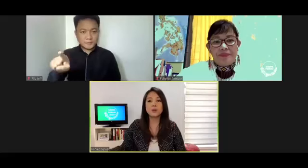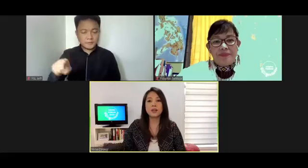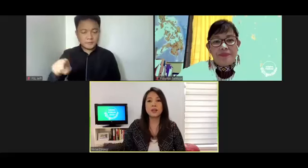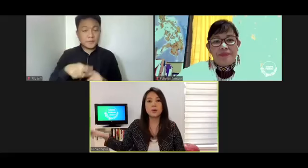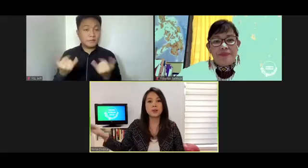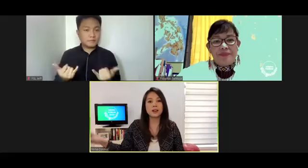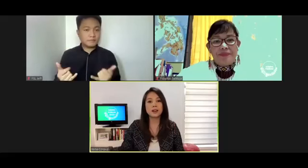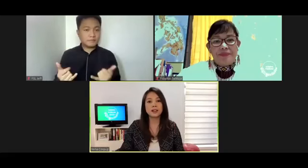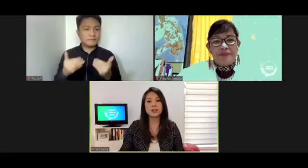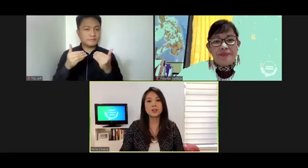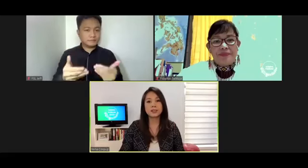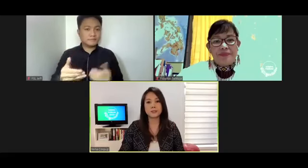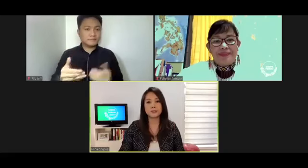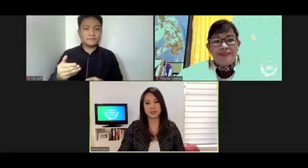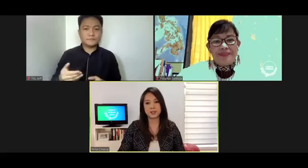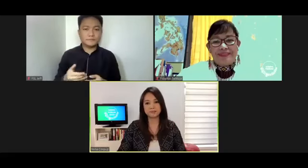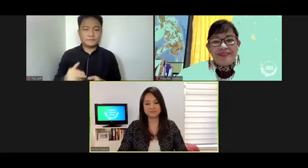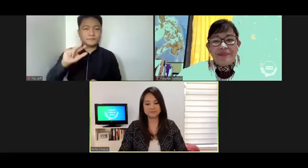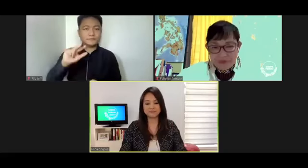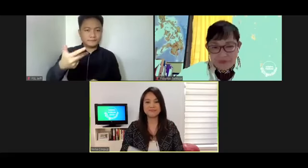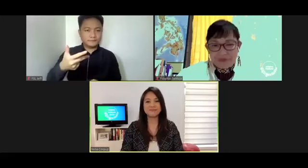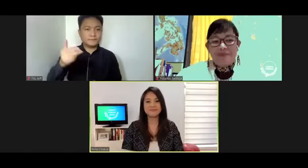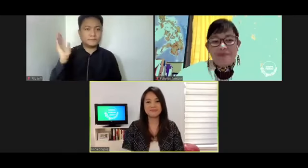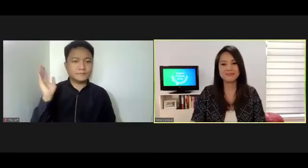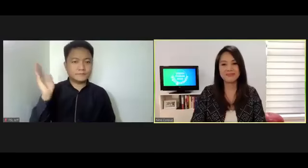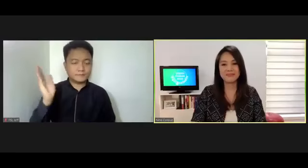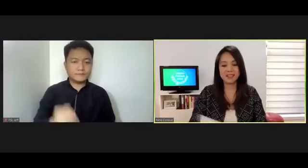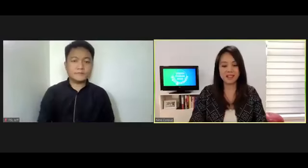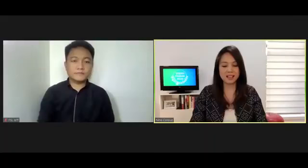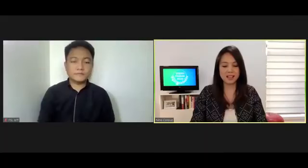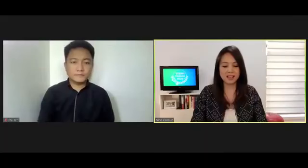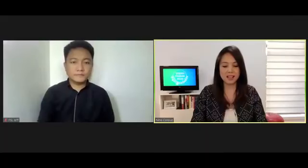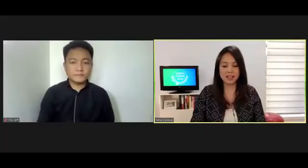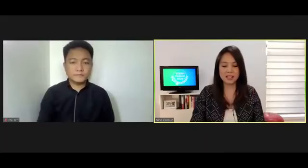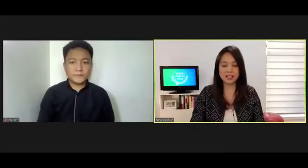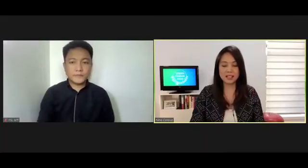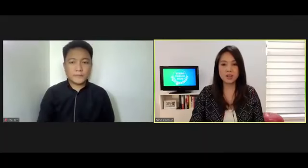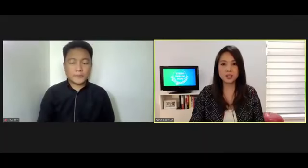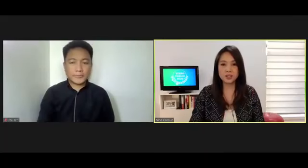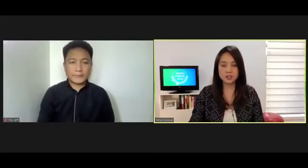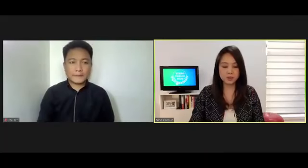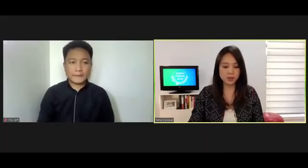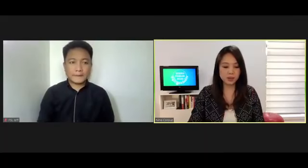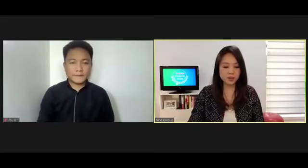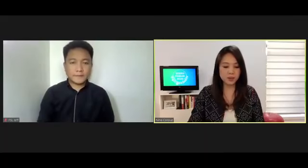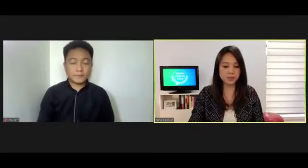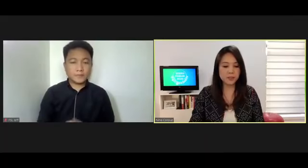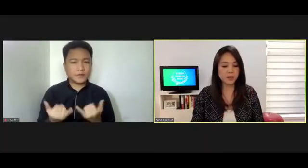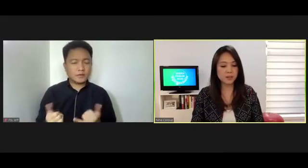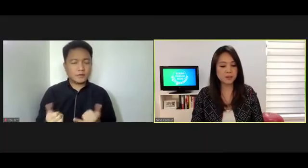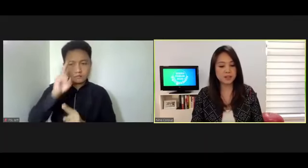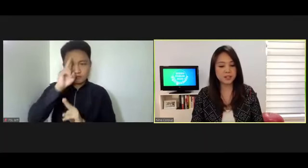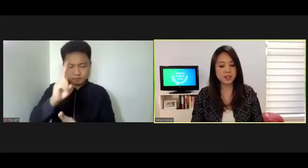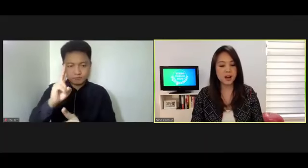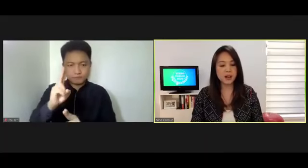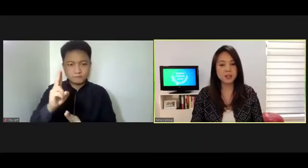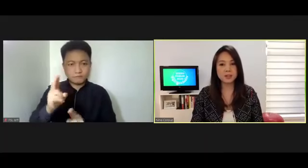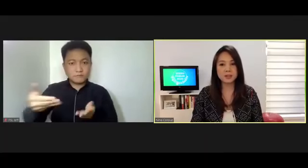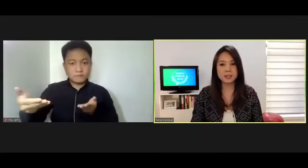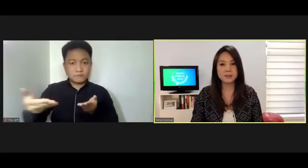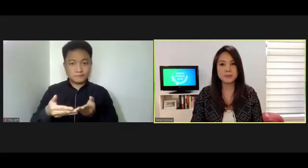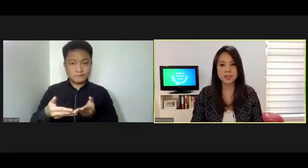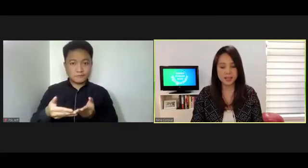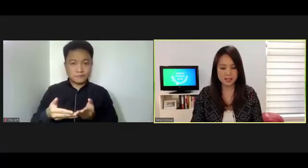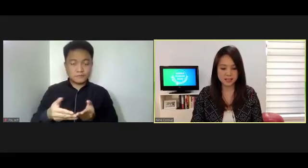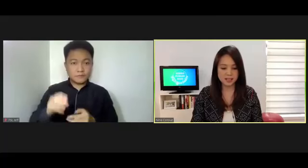It's an honor to introduce our third speaker, Mr. Arnold Balais. He's a Philippine Paralympic athlete